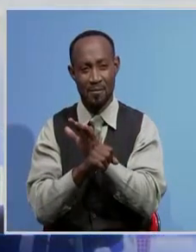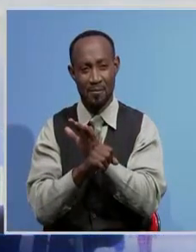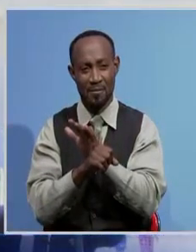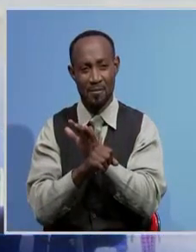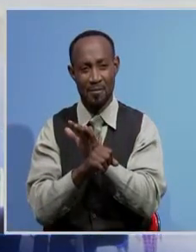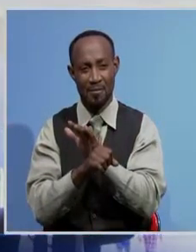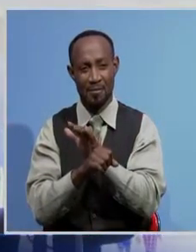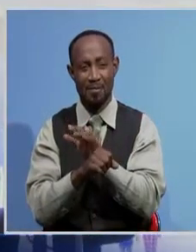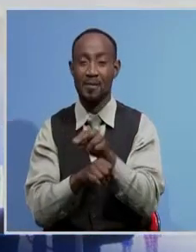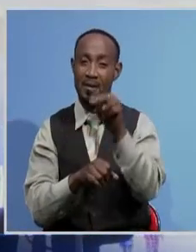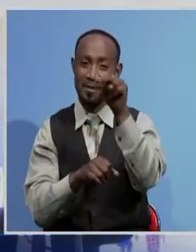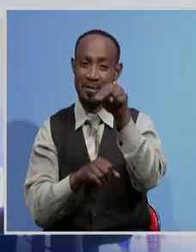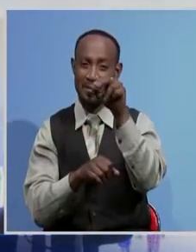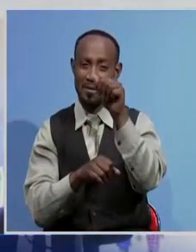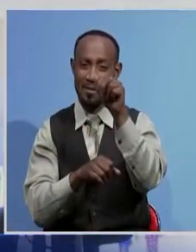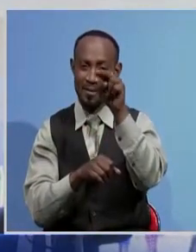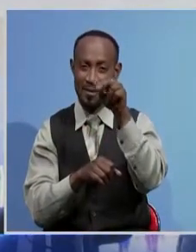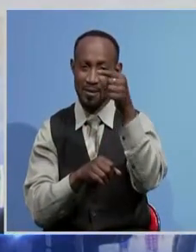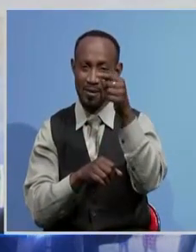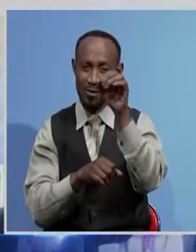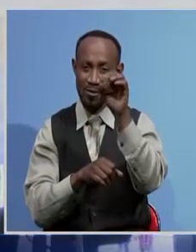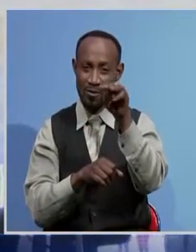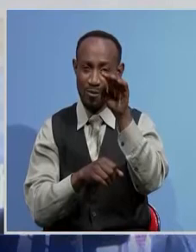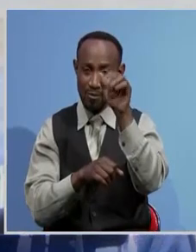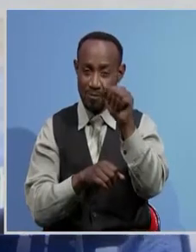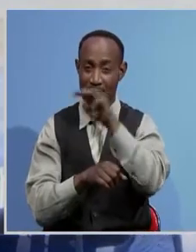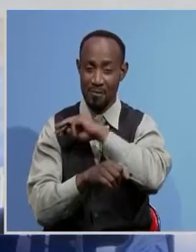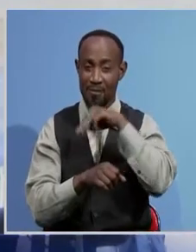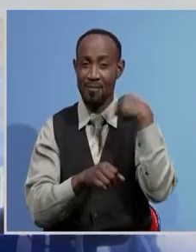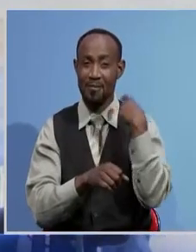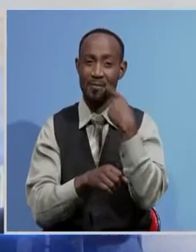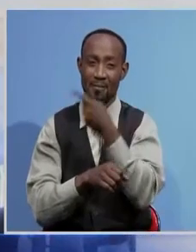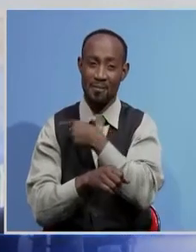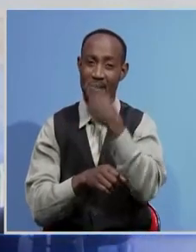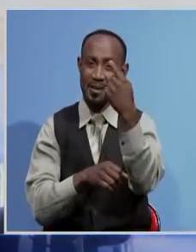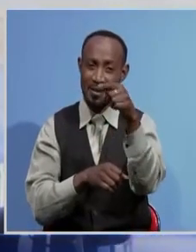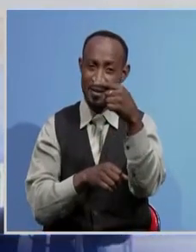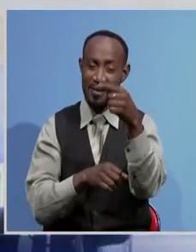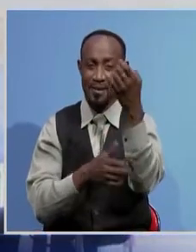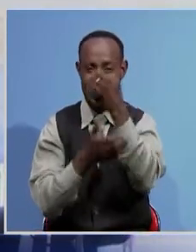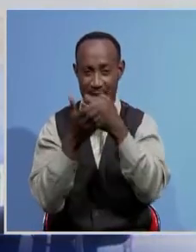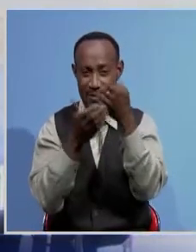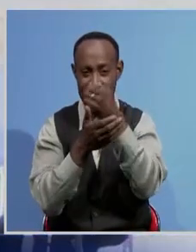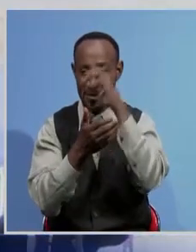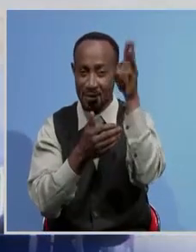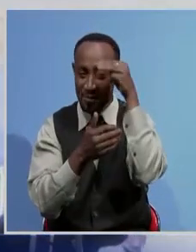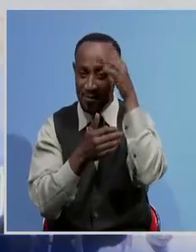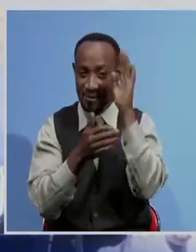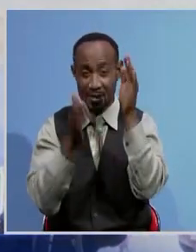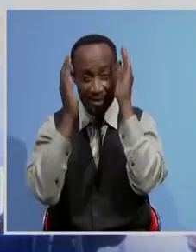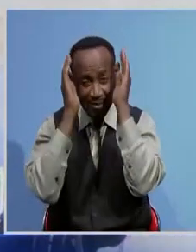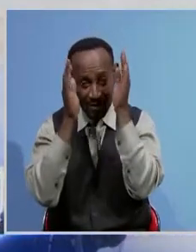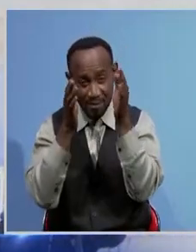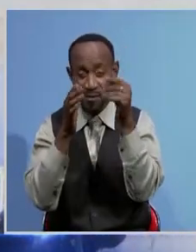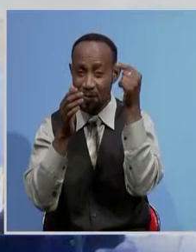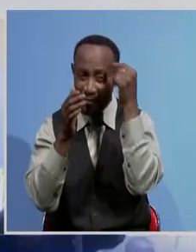Vigilant. Nangoma Member of Parliament, who is also Green Economy and Environment Minister Collins Nzovu, said government is committed to addressing